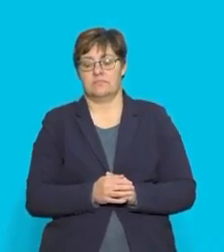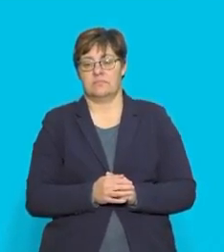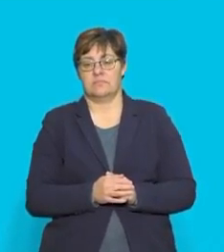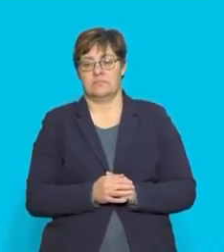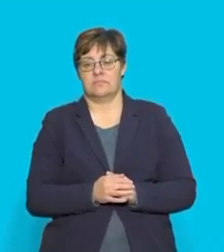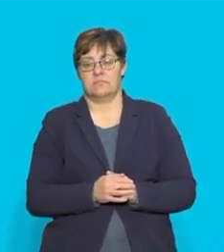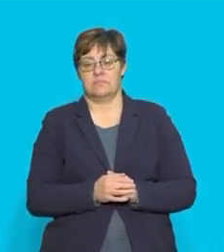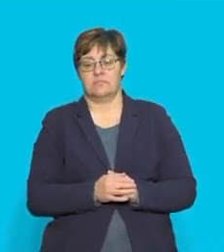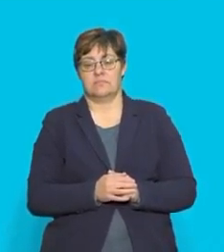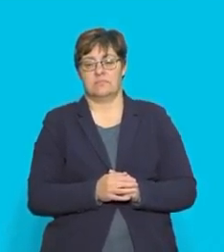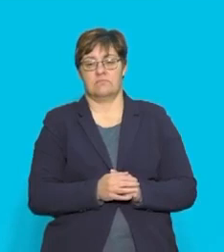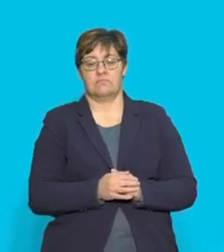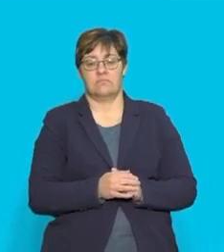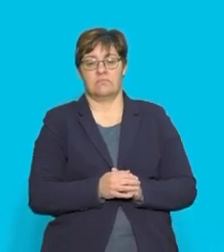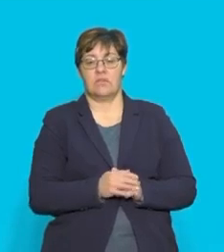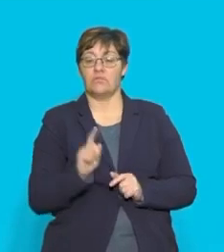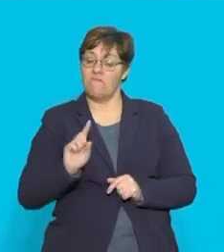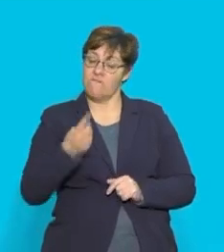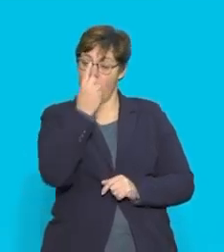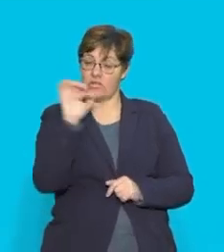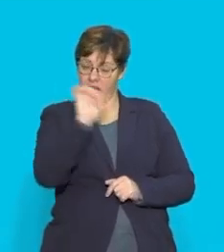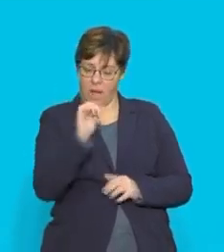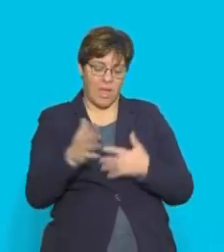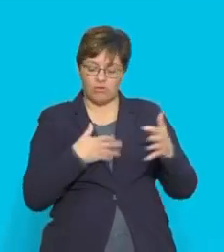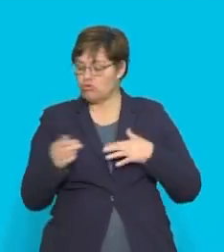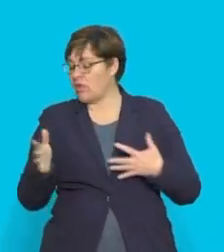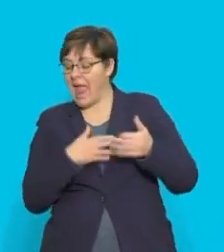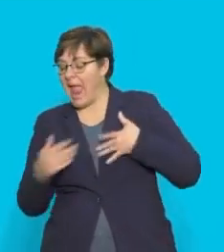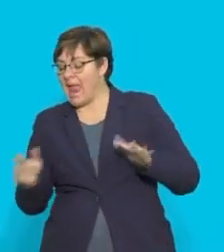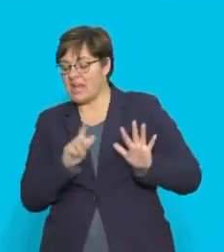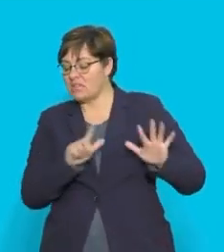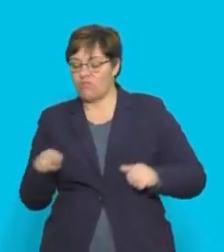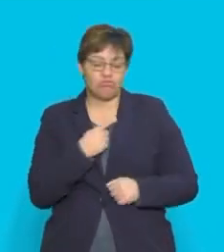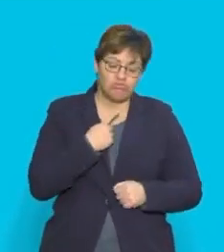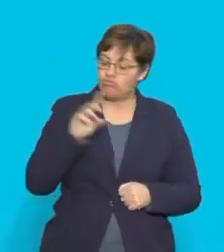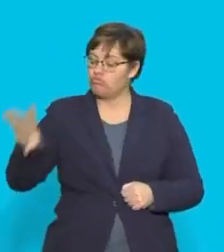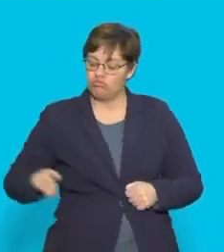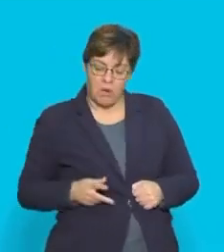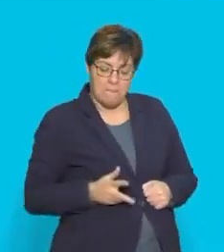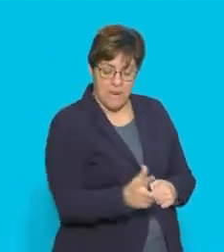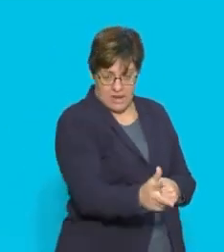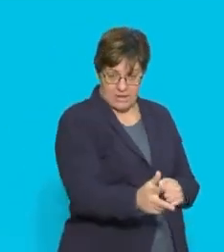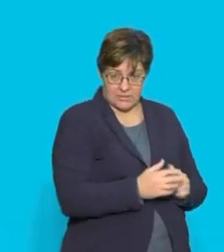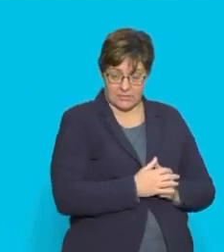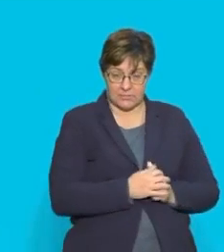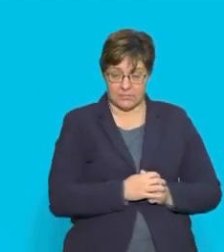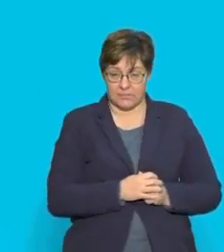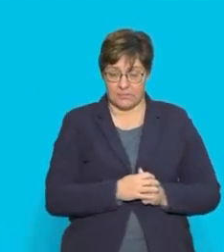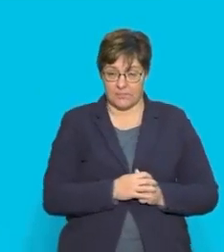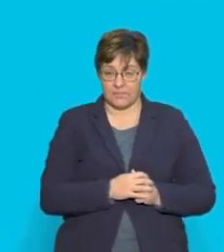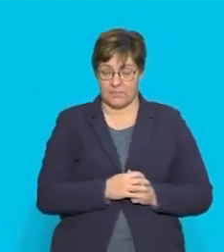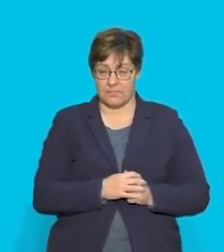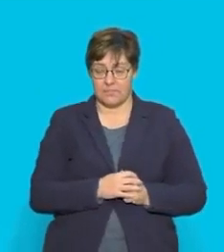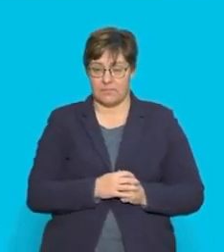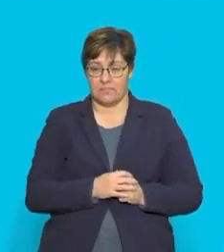I take 1 car. So the first car has 7, can choose as the first car where to go. You can